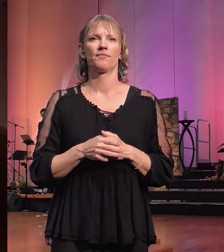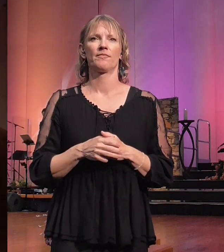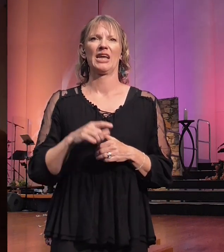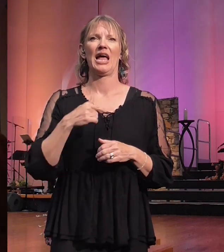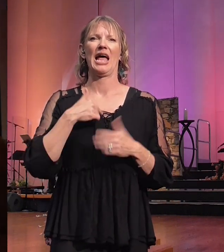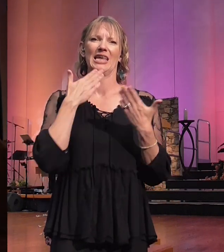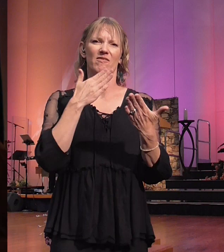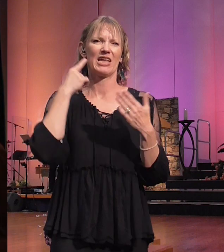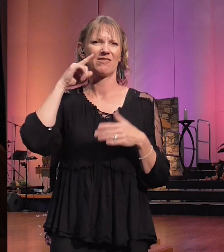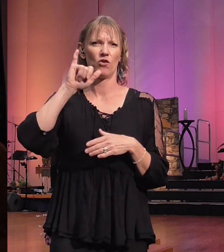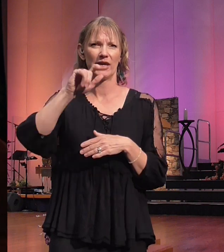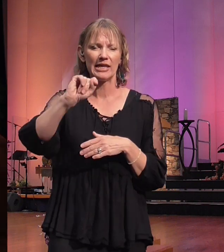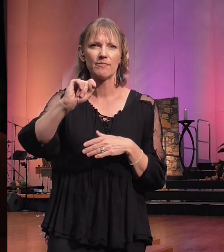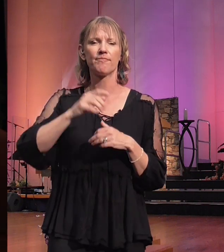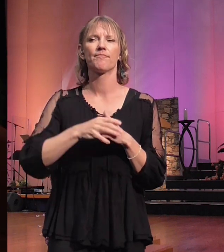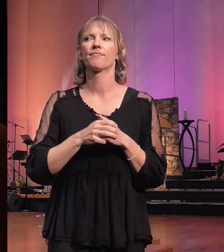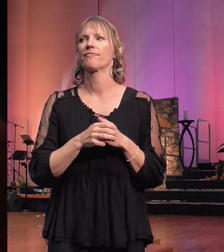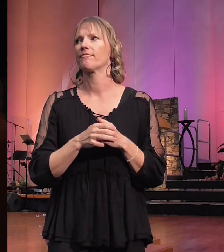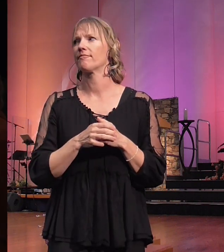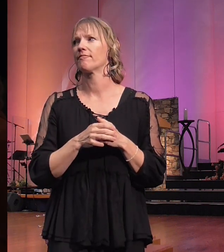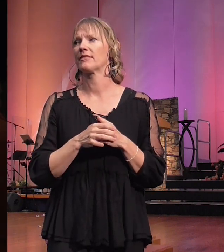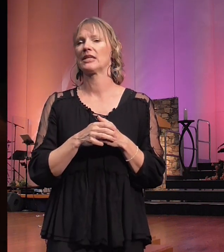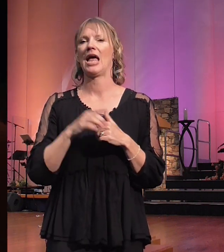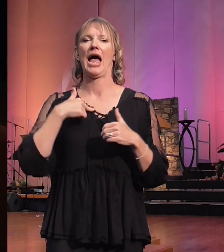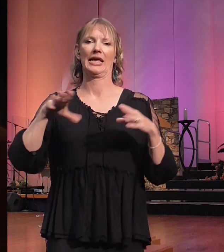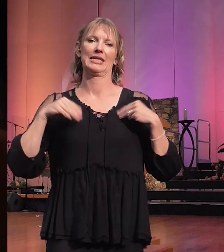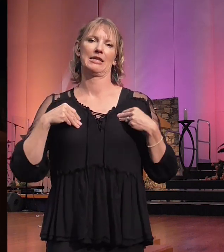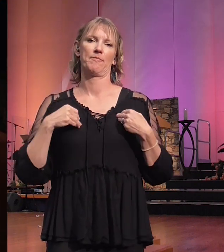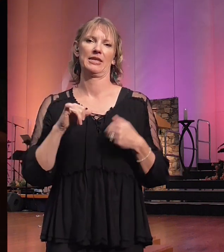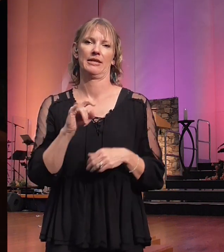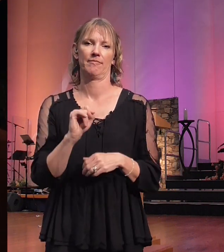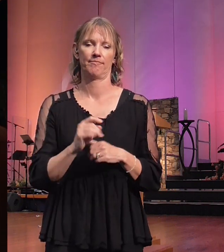I give thanks for it, and I accept it.